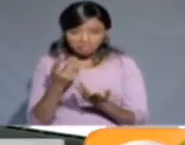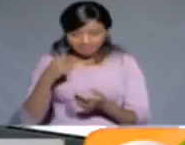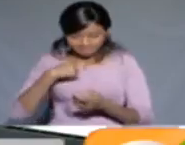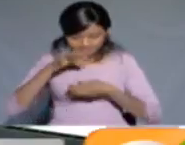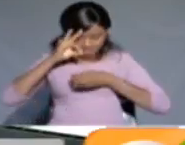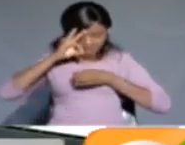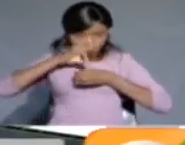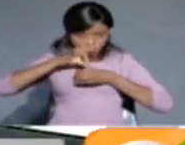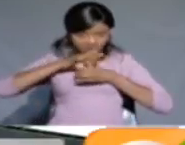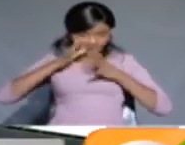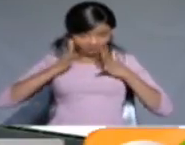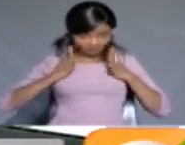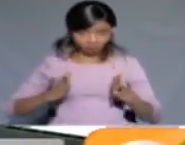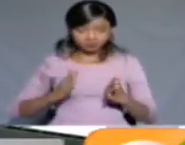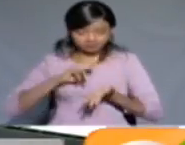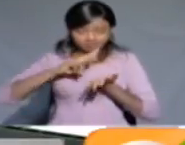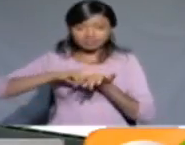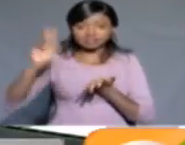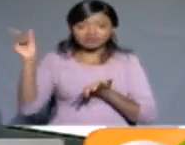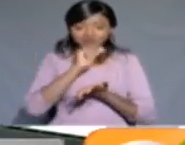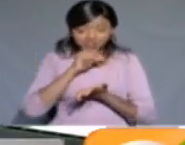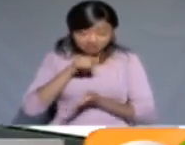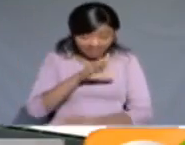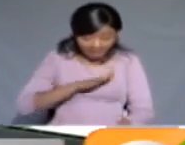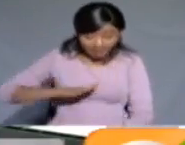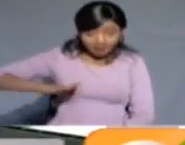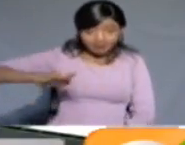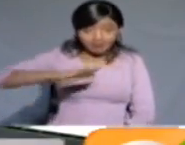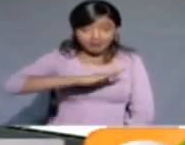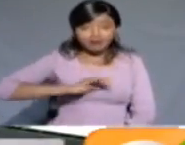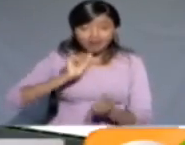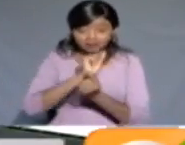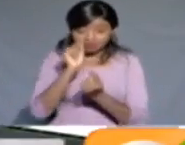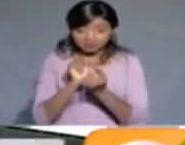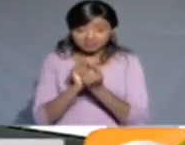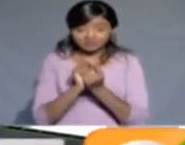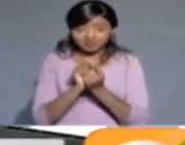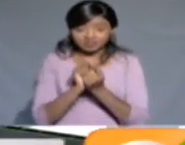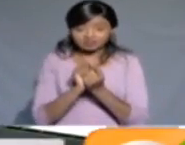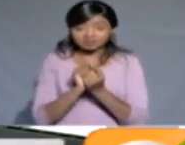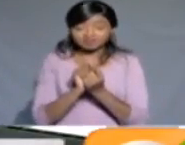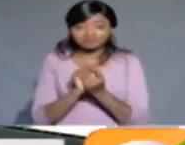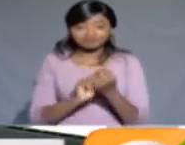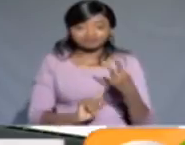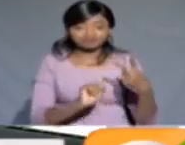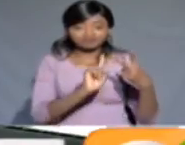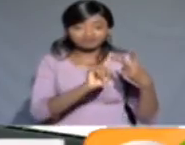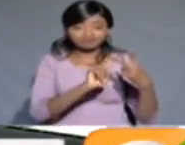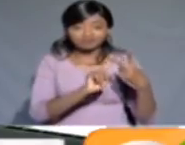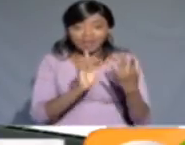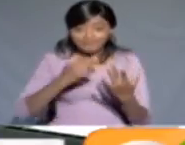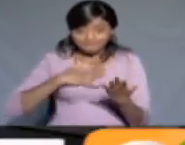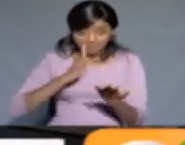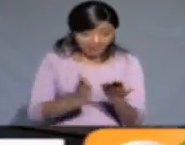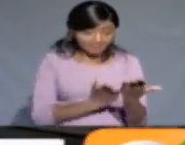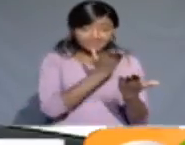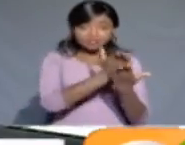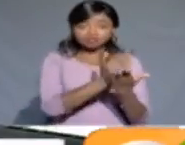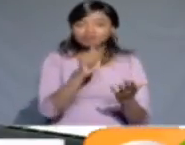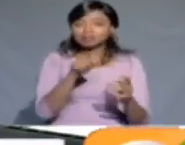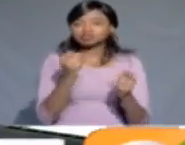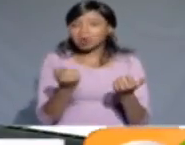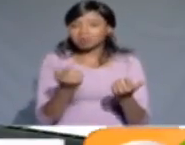in the specific constituency of the said MP. Your petition must also be in